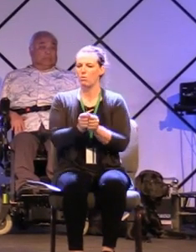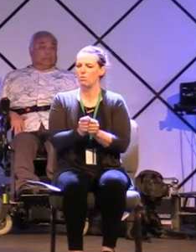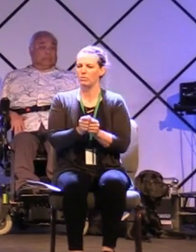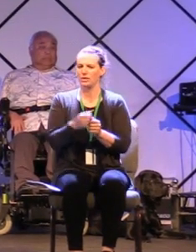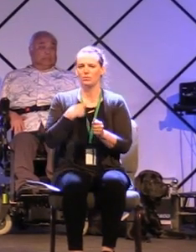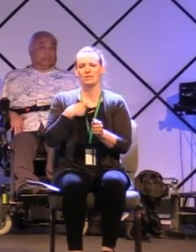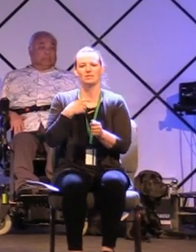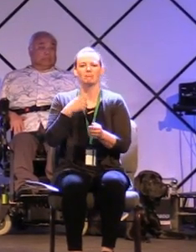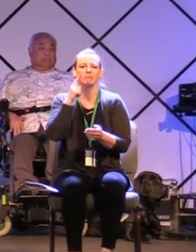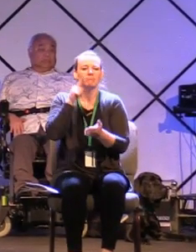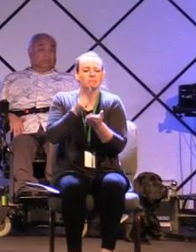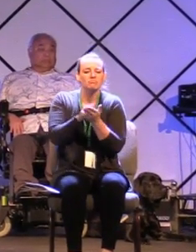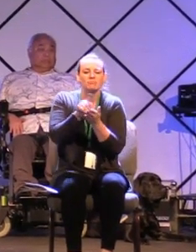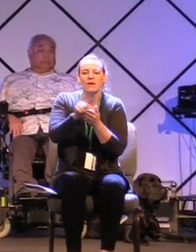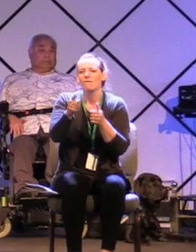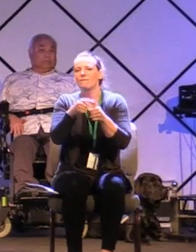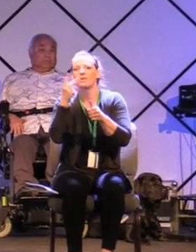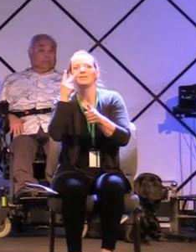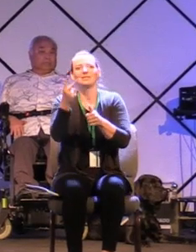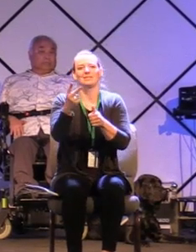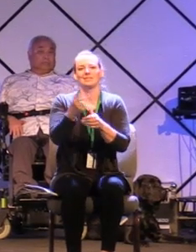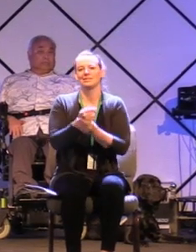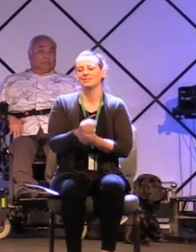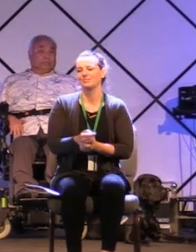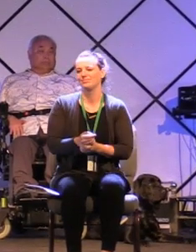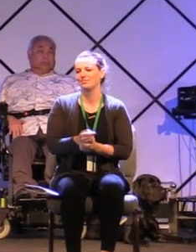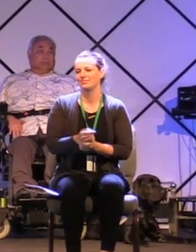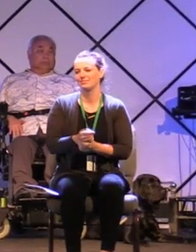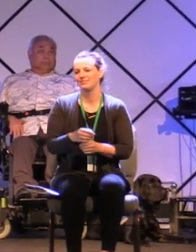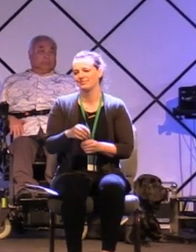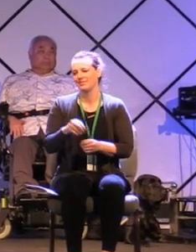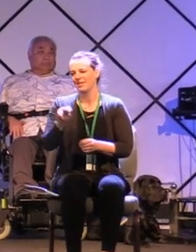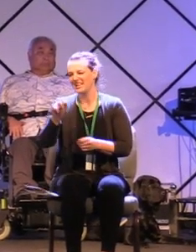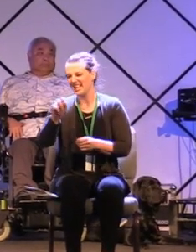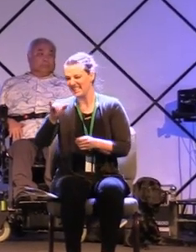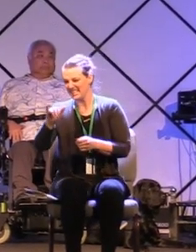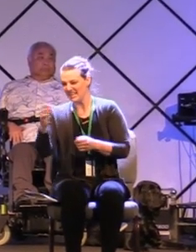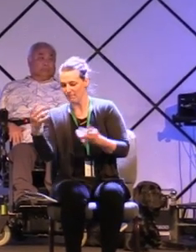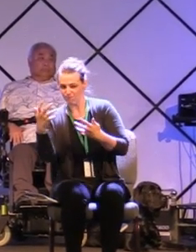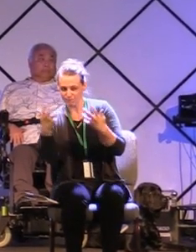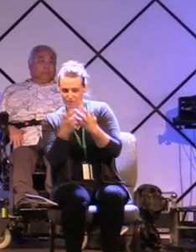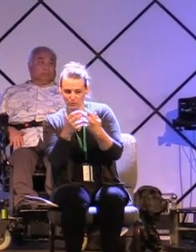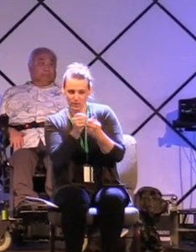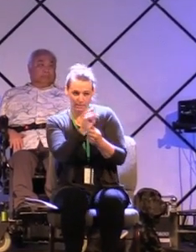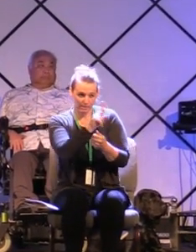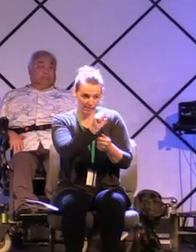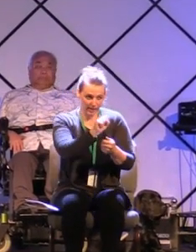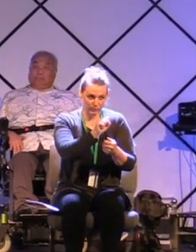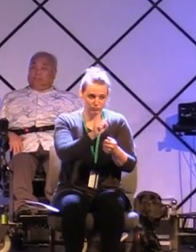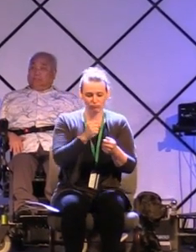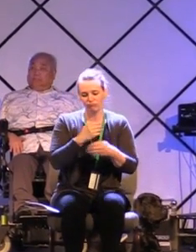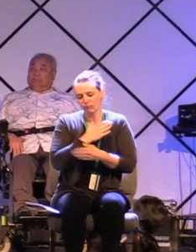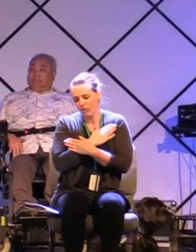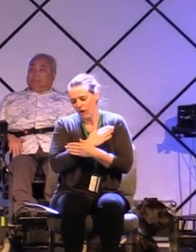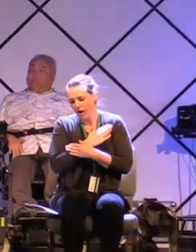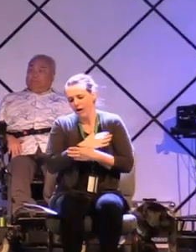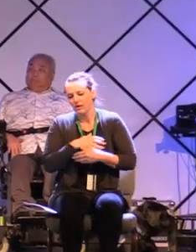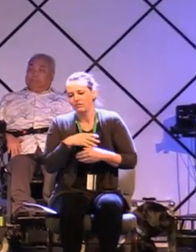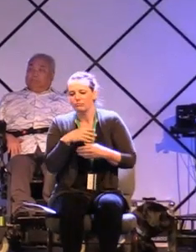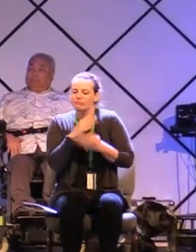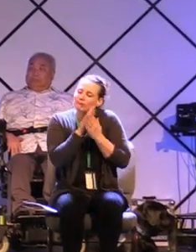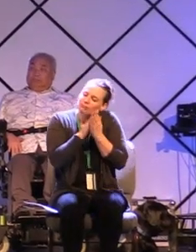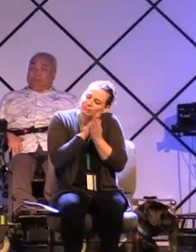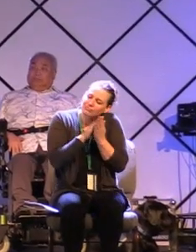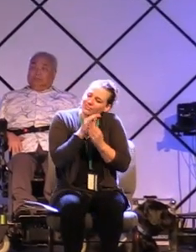it was love at first sight. Nancy's joyful and affectionate nature matches that of Buzz, who loves to cuddle and lay his head on Nancy's lap at every